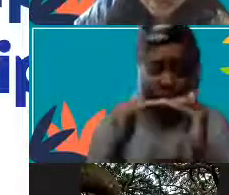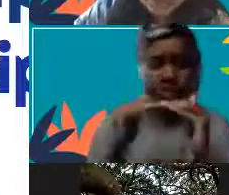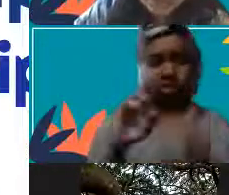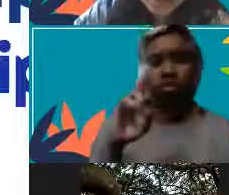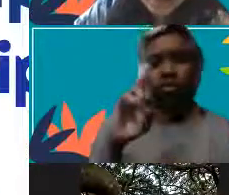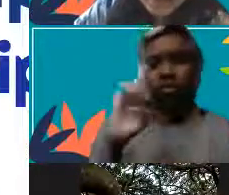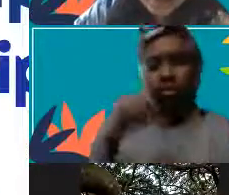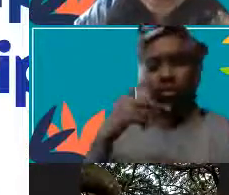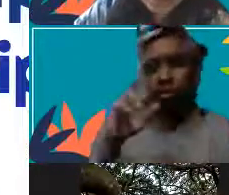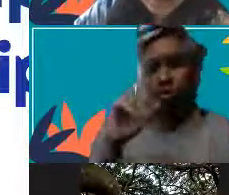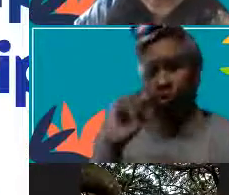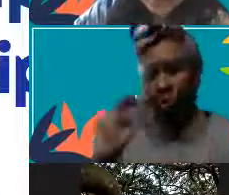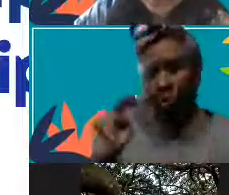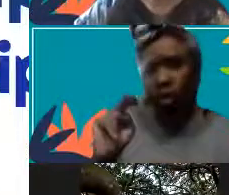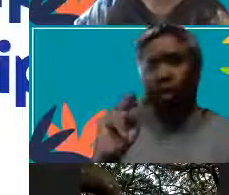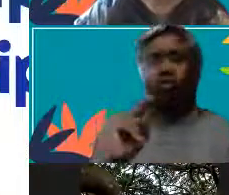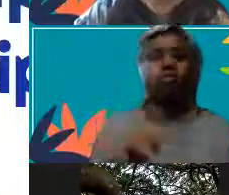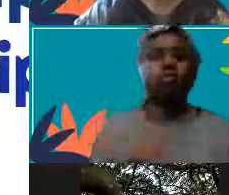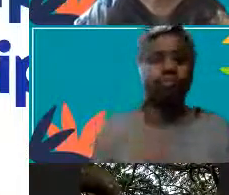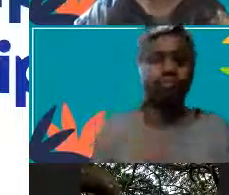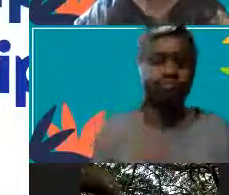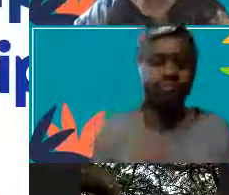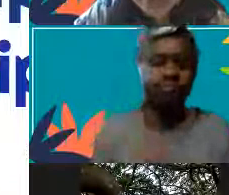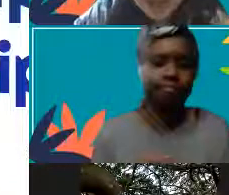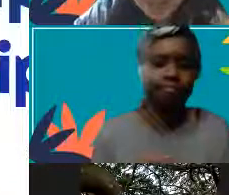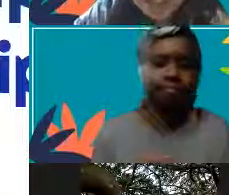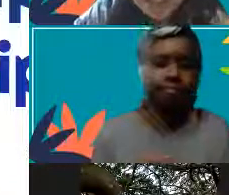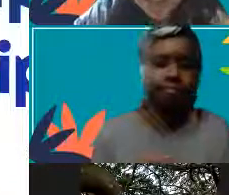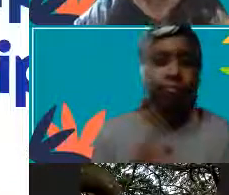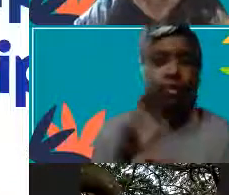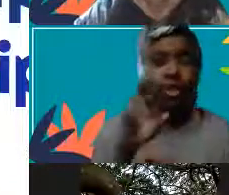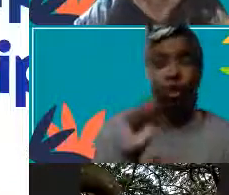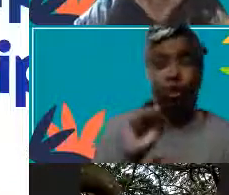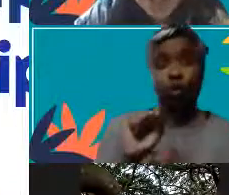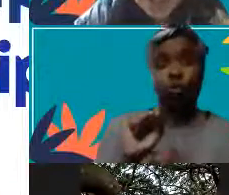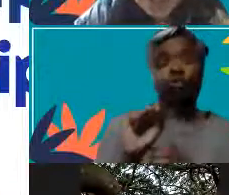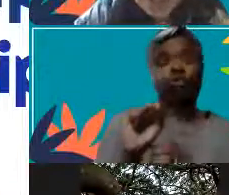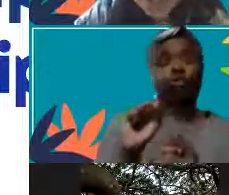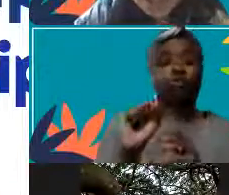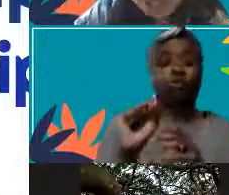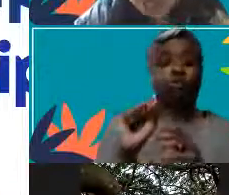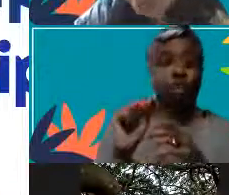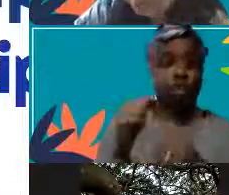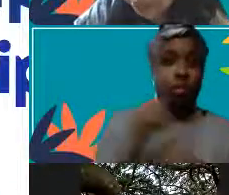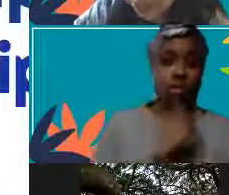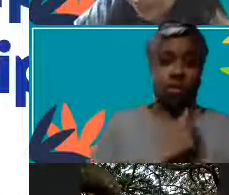for the harms the US corporate powers and military has caused people in the